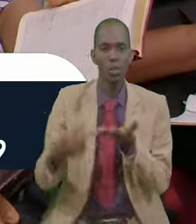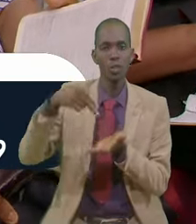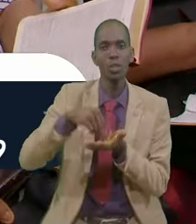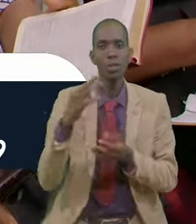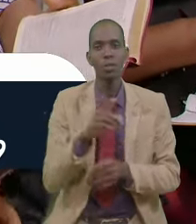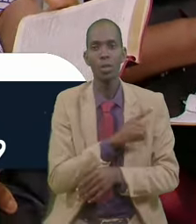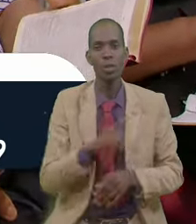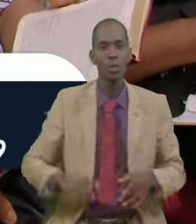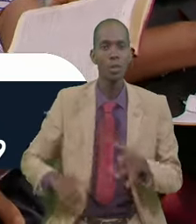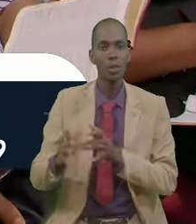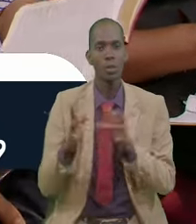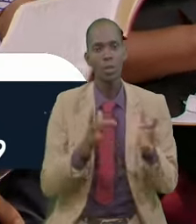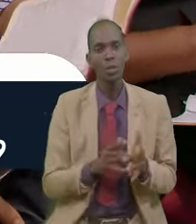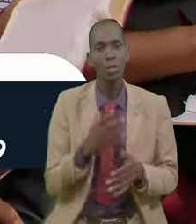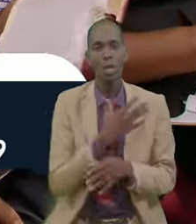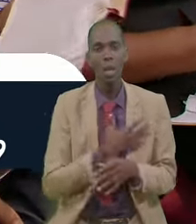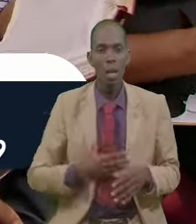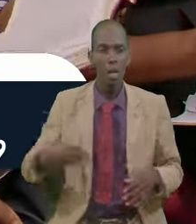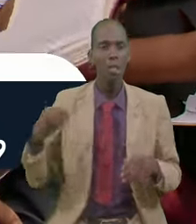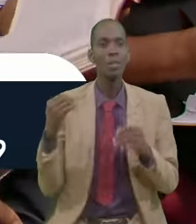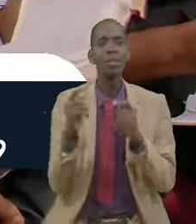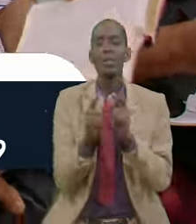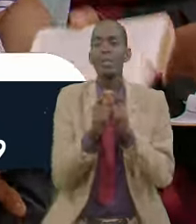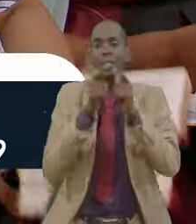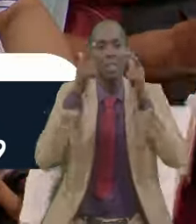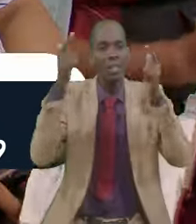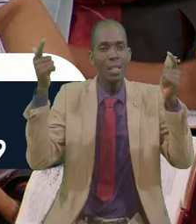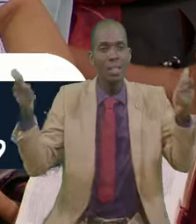Lord Jesus. And tell me the rest over there.